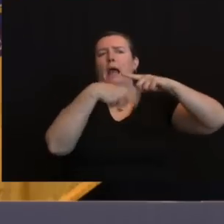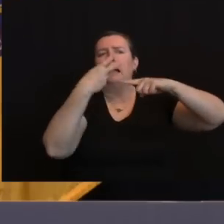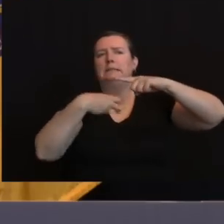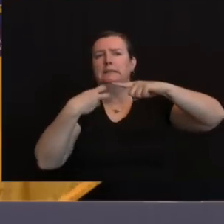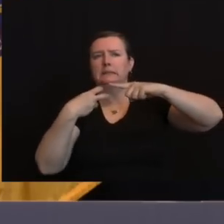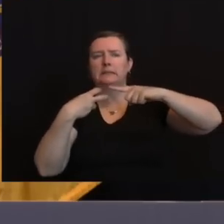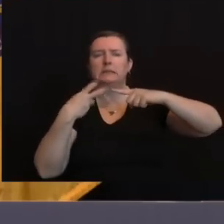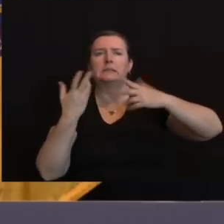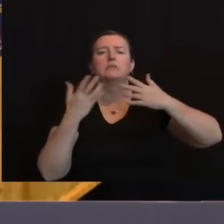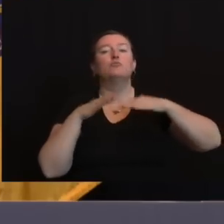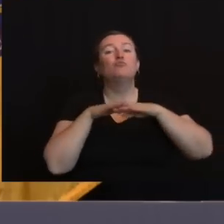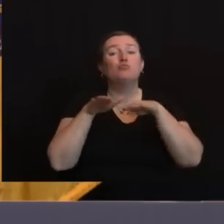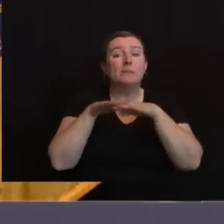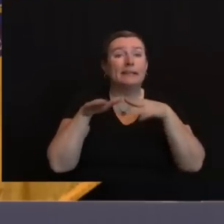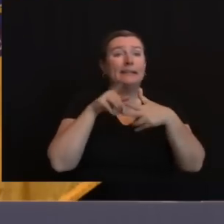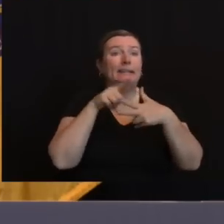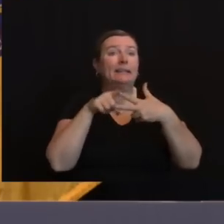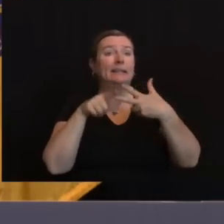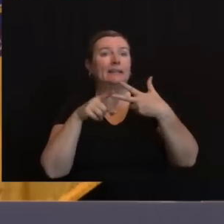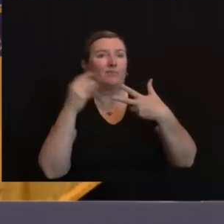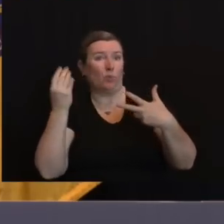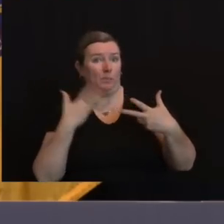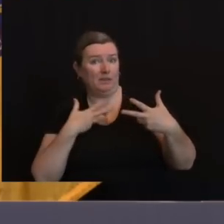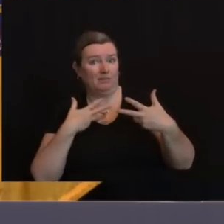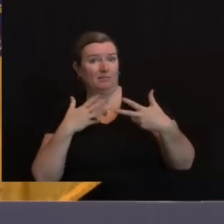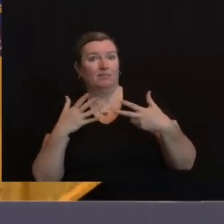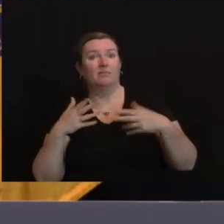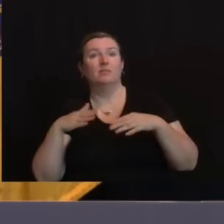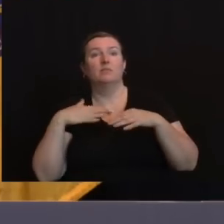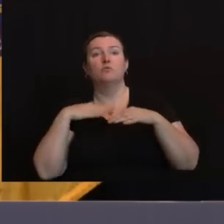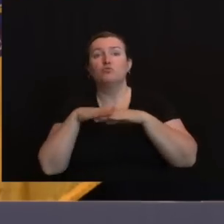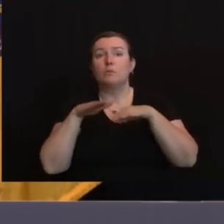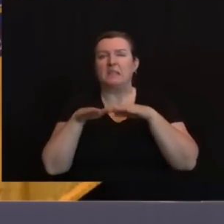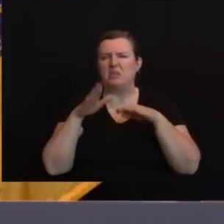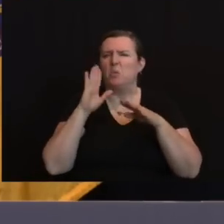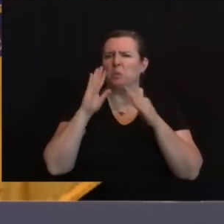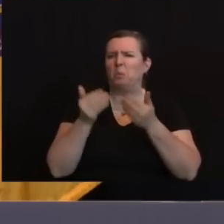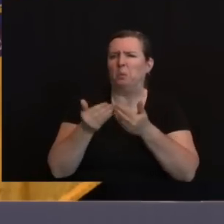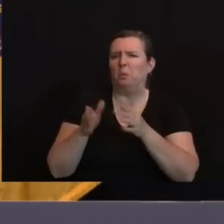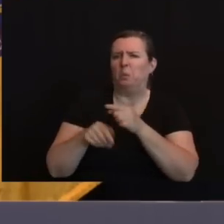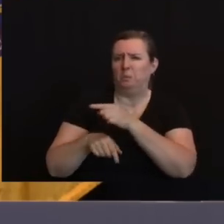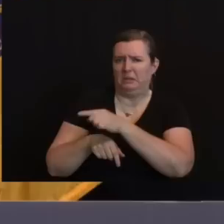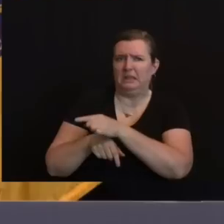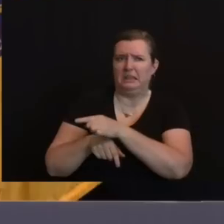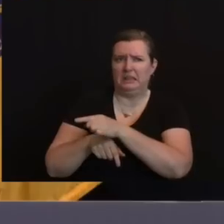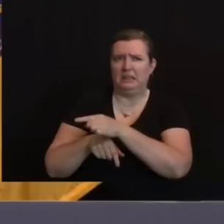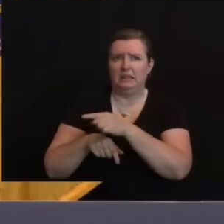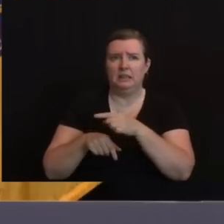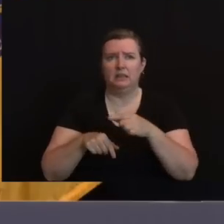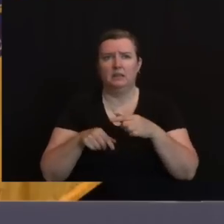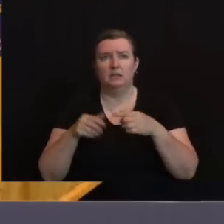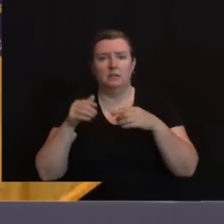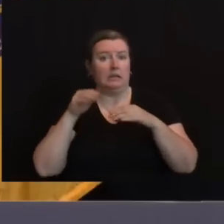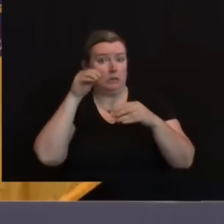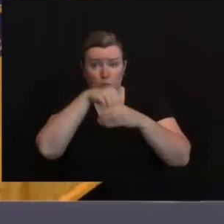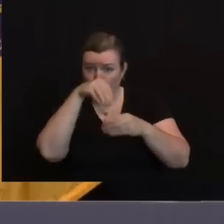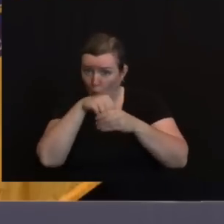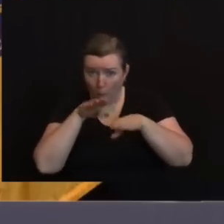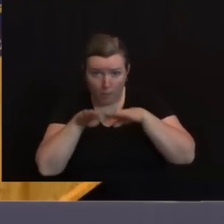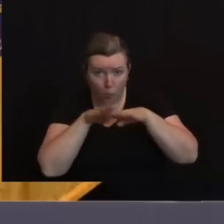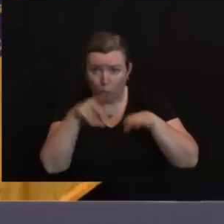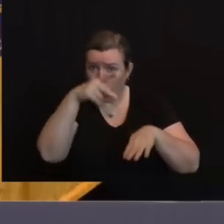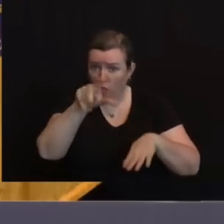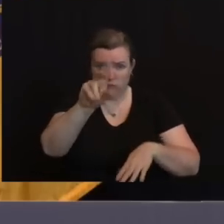or a swimming group said that indoor pools, they believe are going to reopen. I was just wanting to make sure. No, the indoor pools are not. And also, could you address